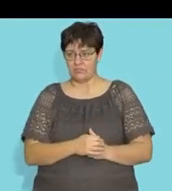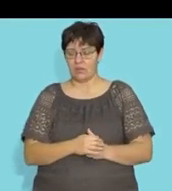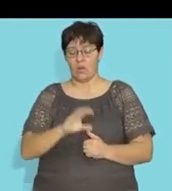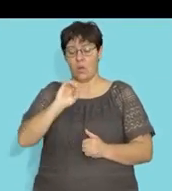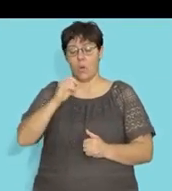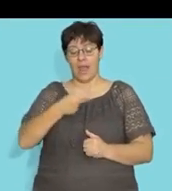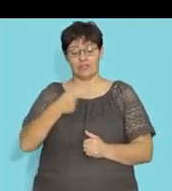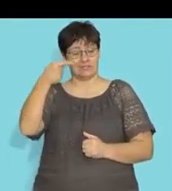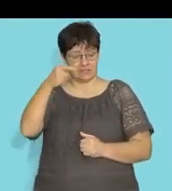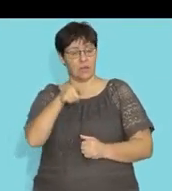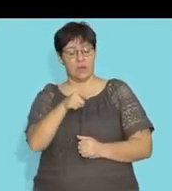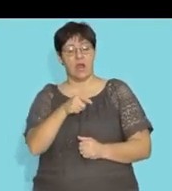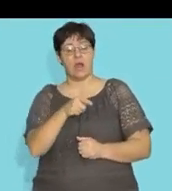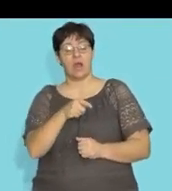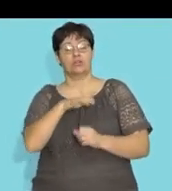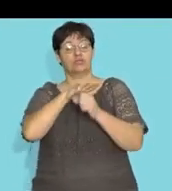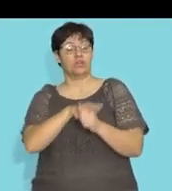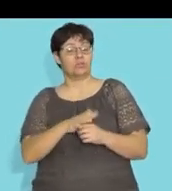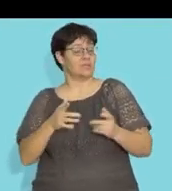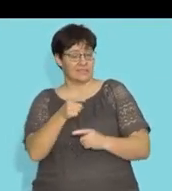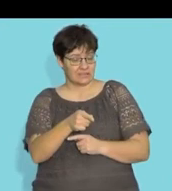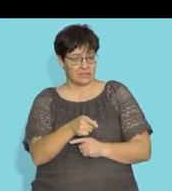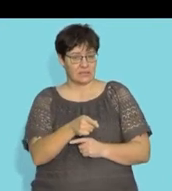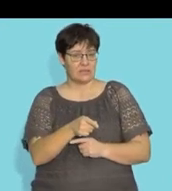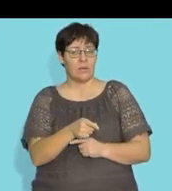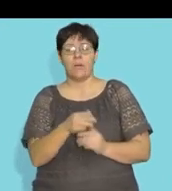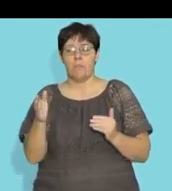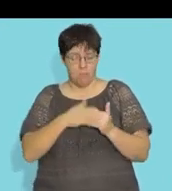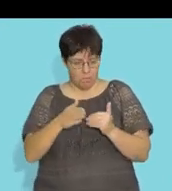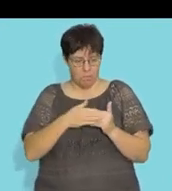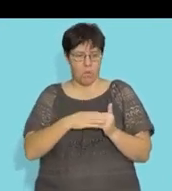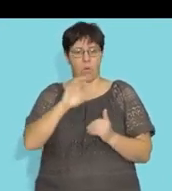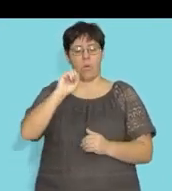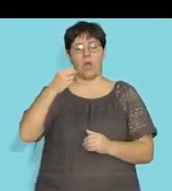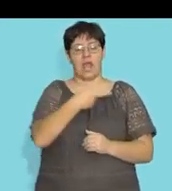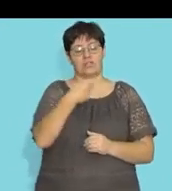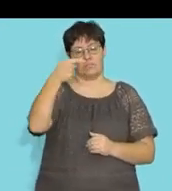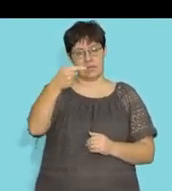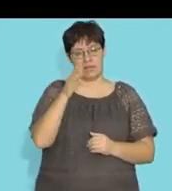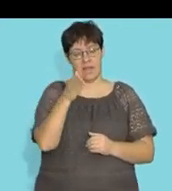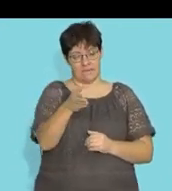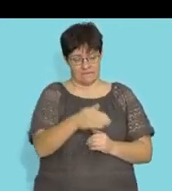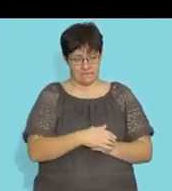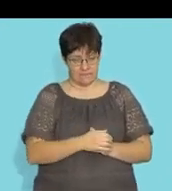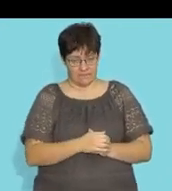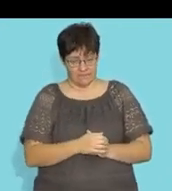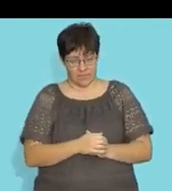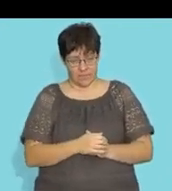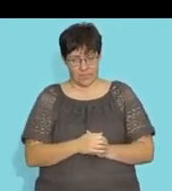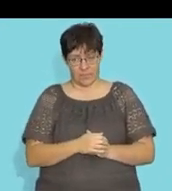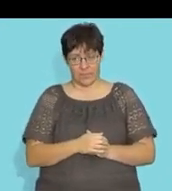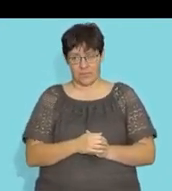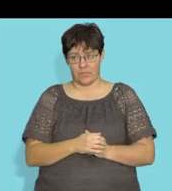our stress or our disturbance here will be that there will suddenly be more hydroxide ions in the